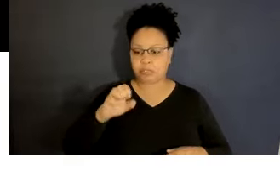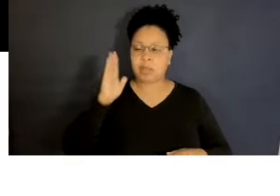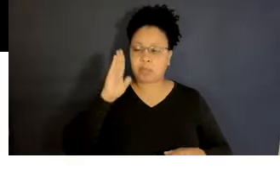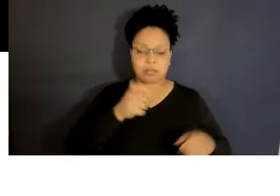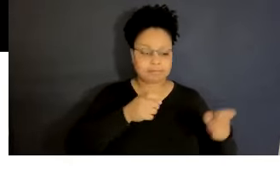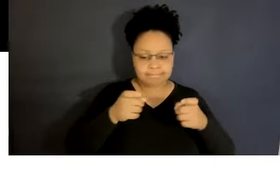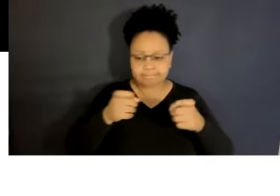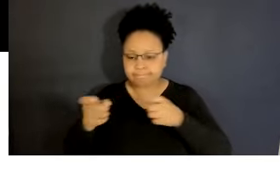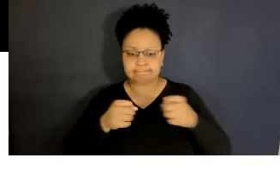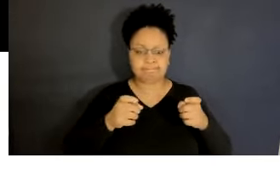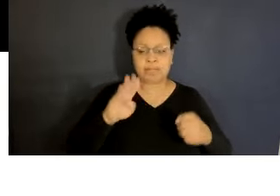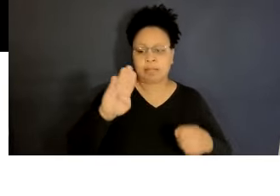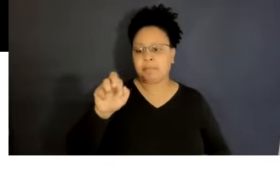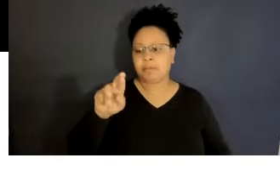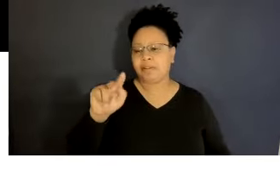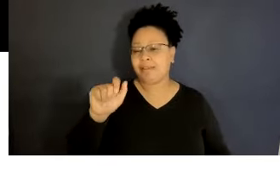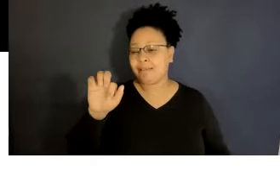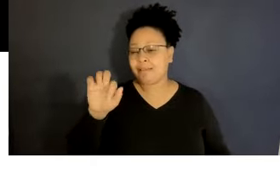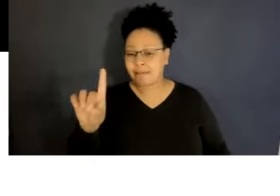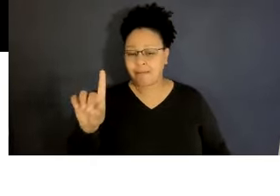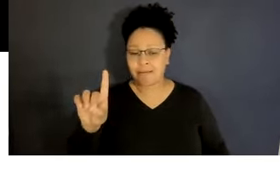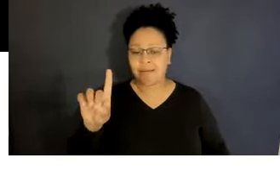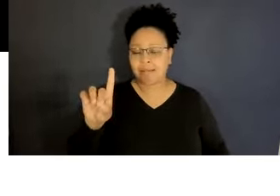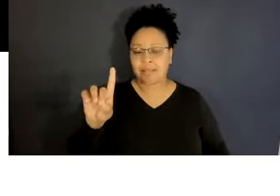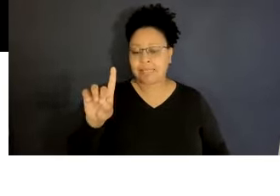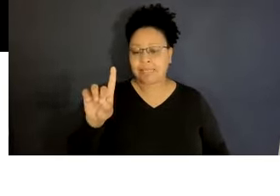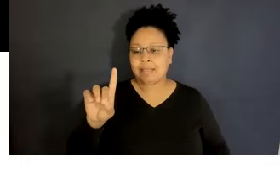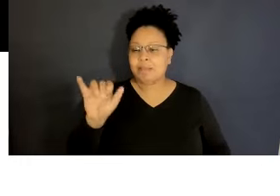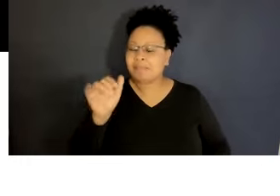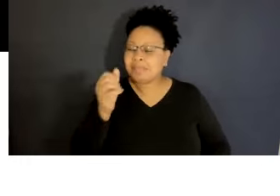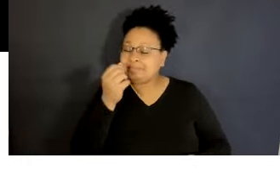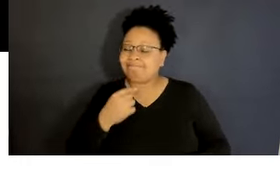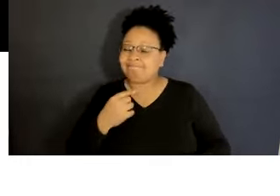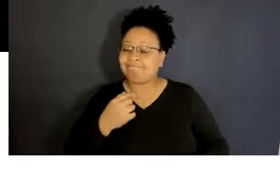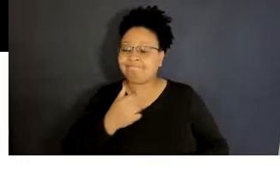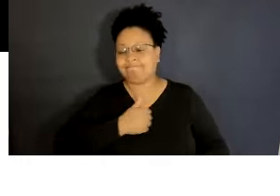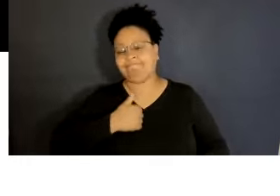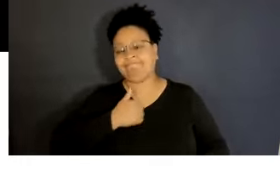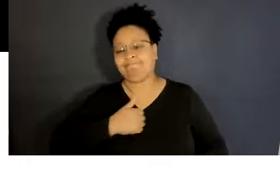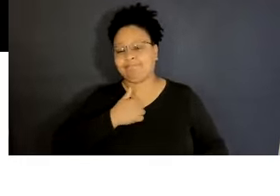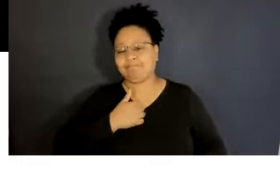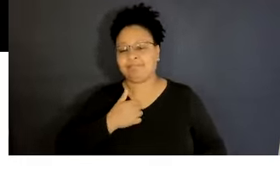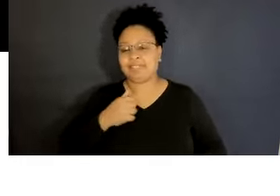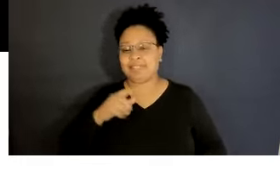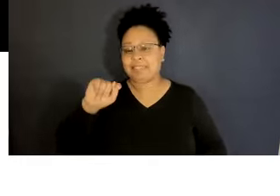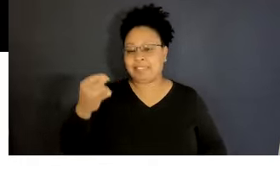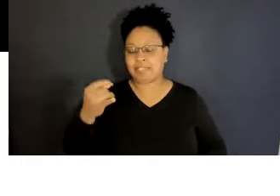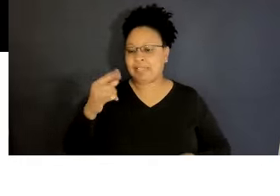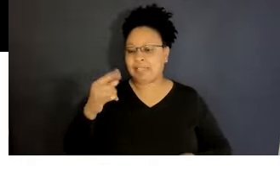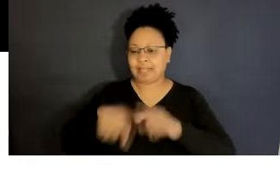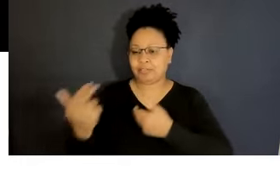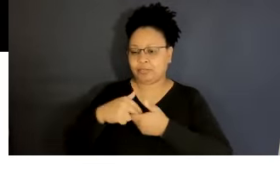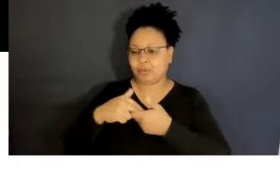and Bernard Baker. Unfortunately, TJ was not able to join us today, so we will just have to move